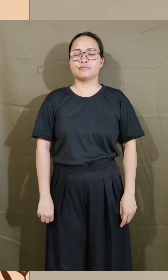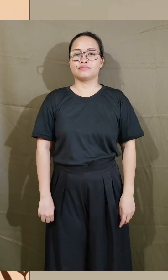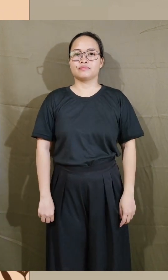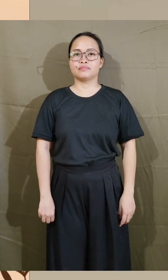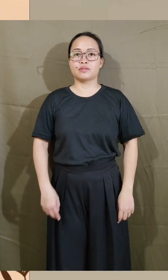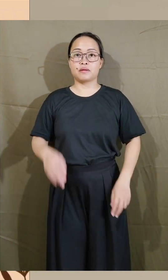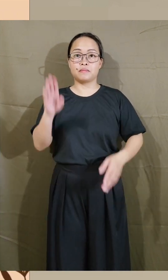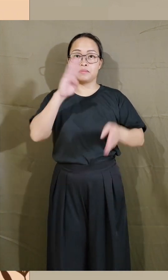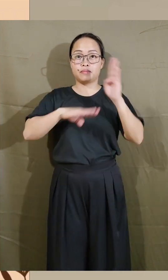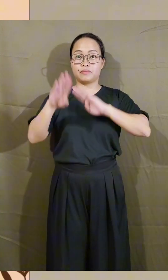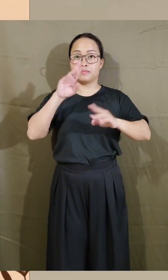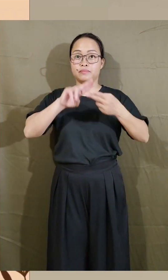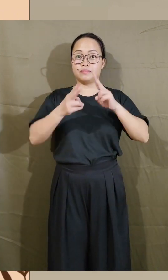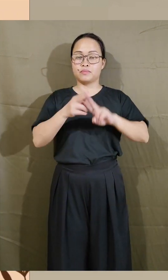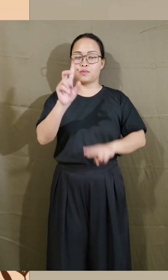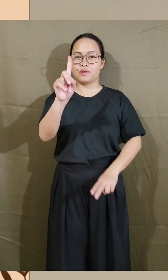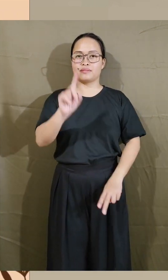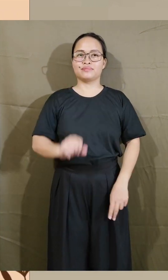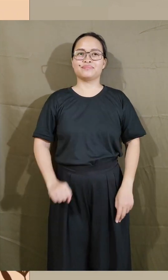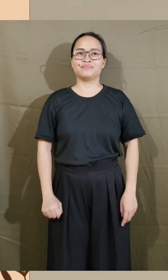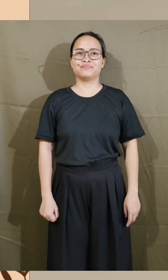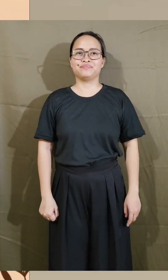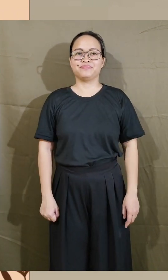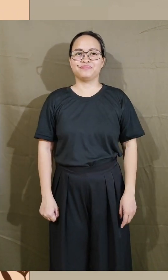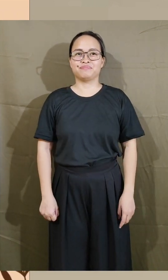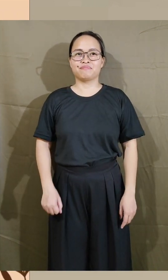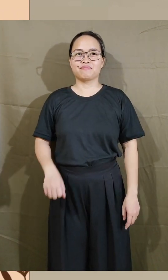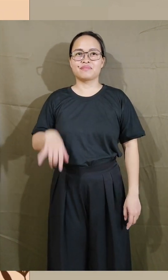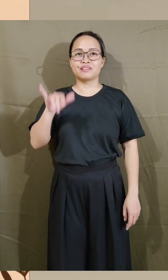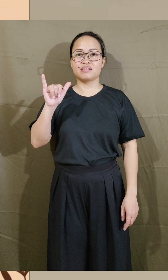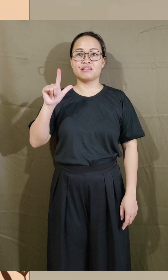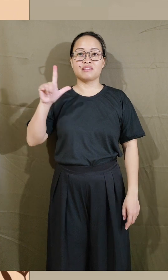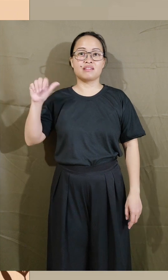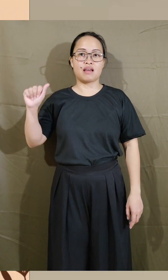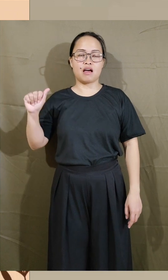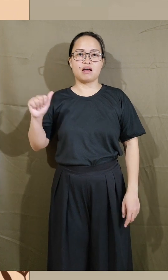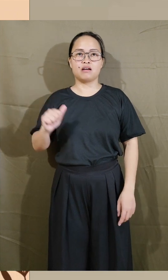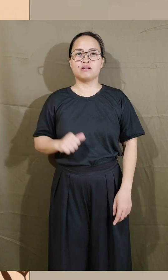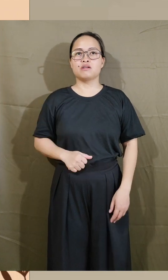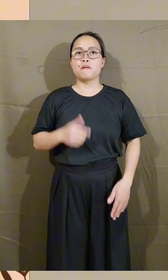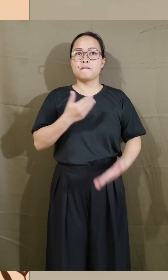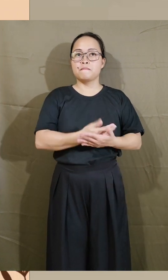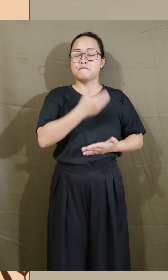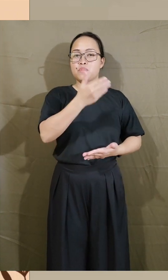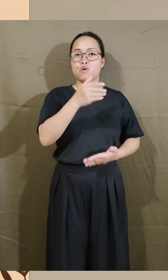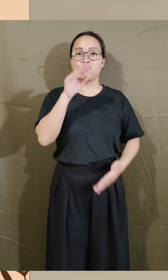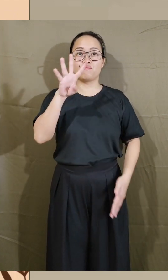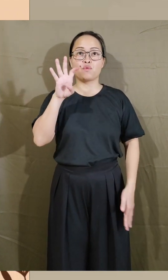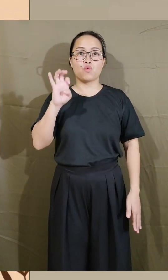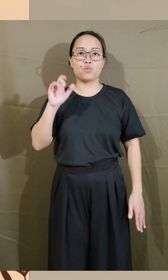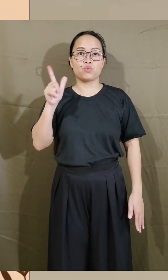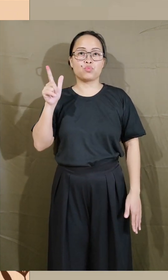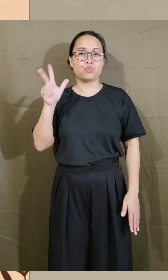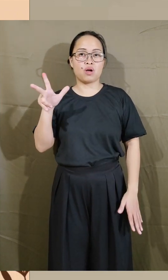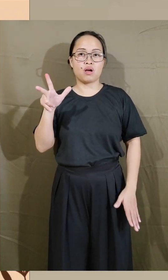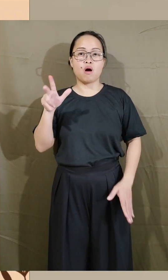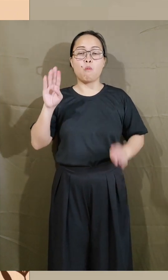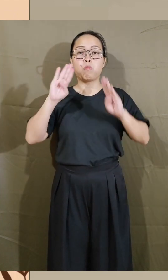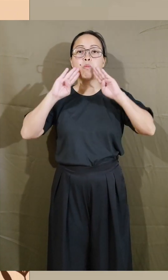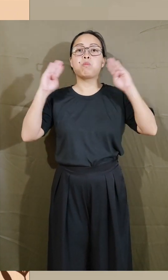So problem number 1. Ella bought 423 balloons for her